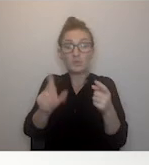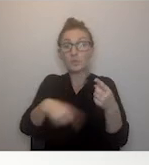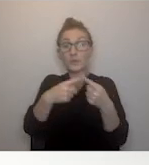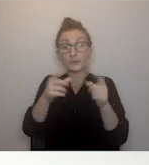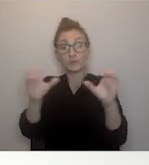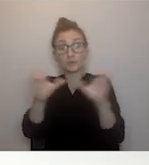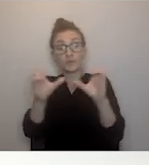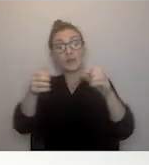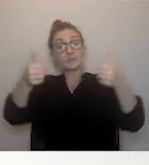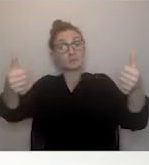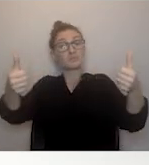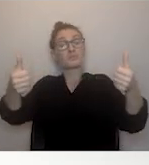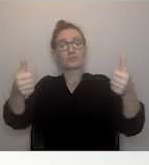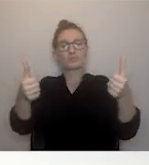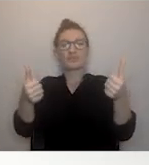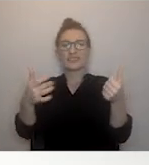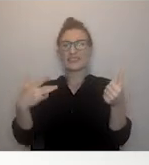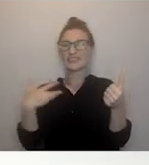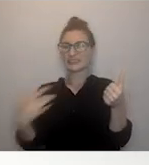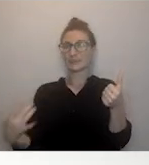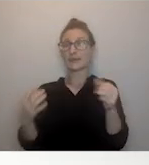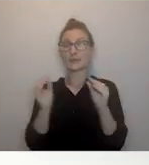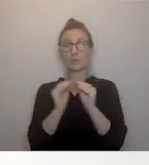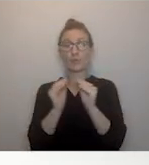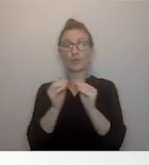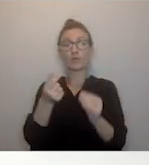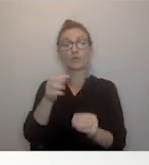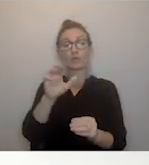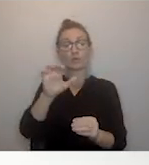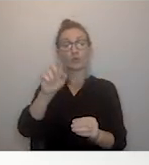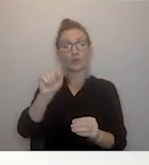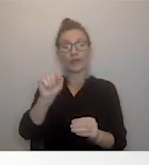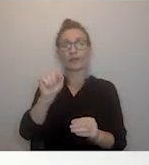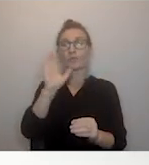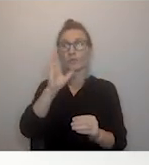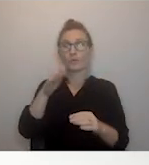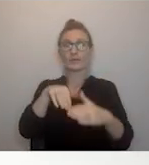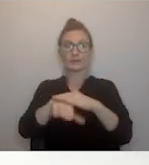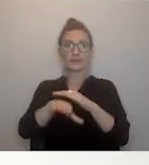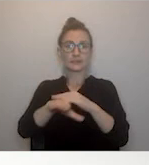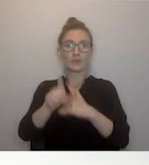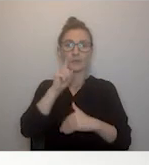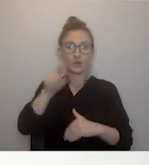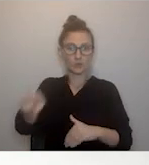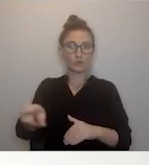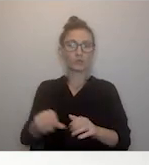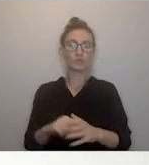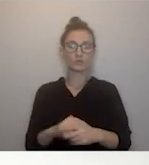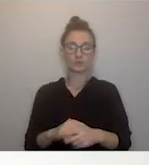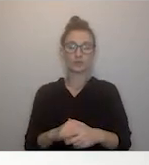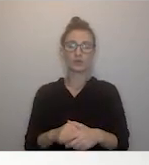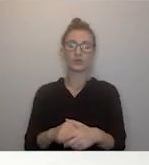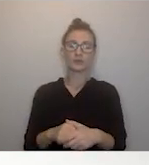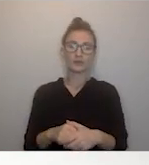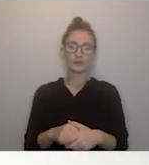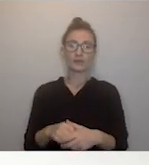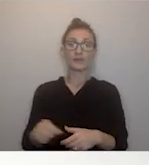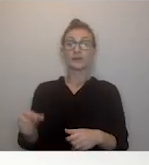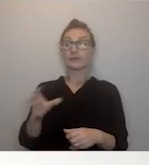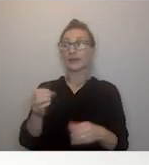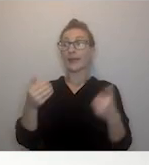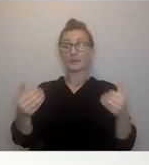started. And once you do have that certification, generally speaking, there are more grants that are going to be accessible to you. And then in part